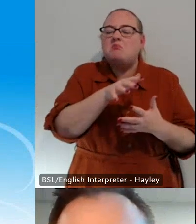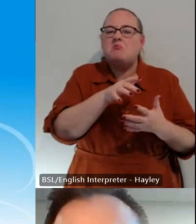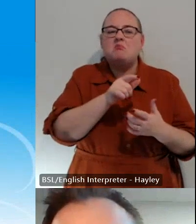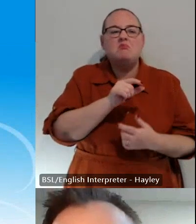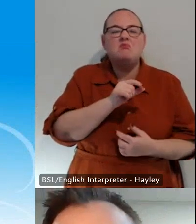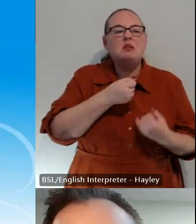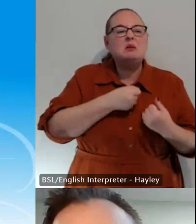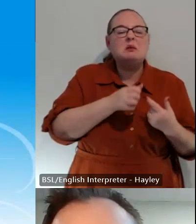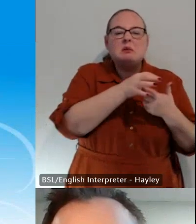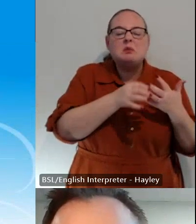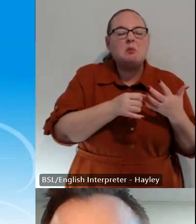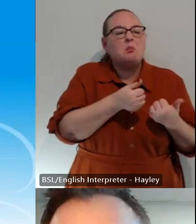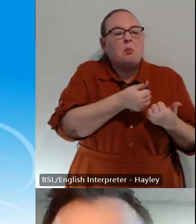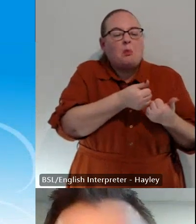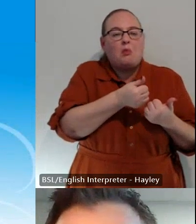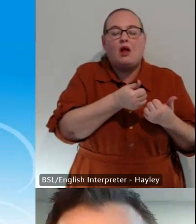we see this in